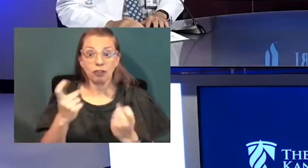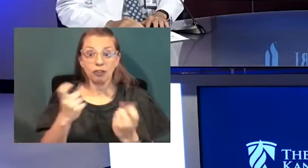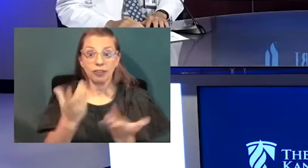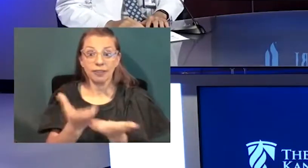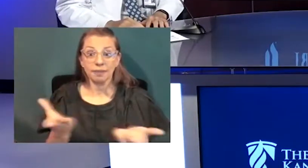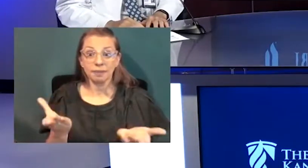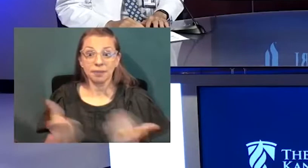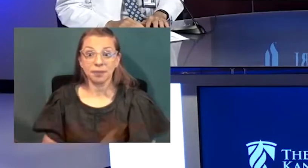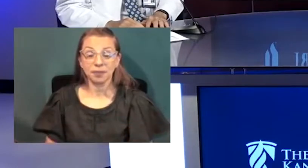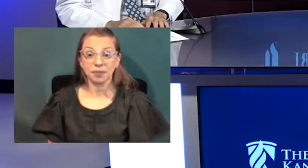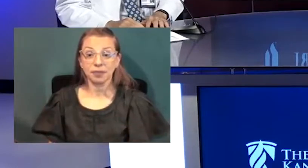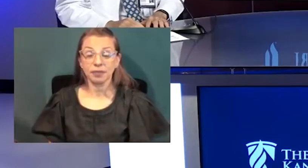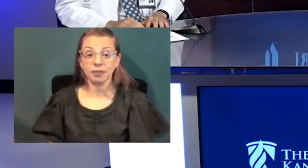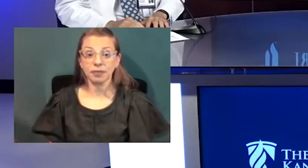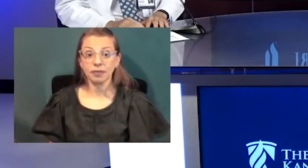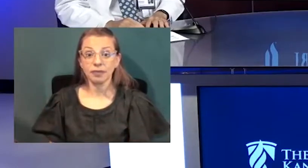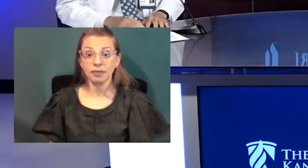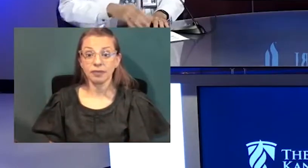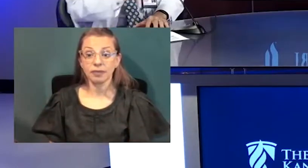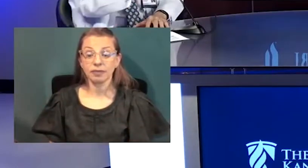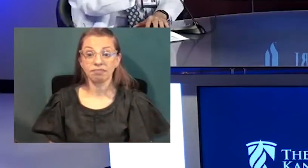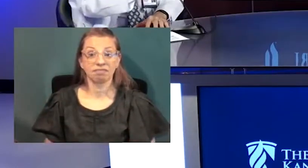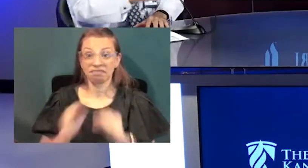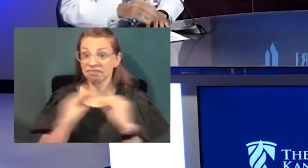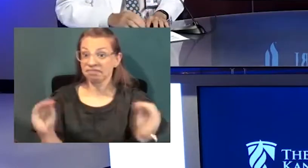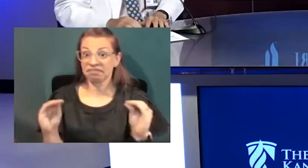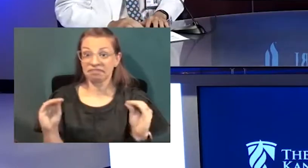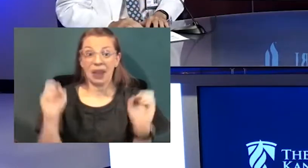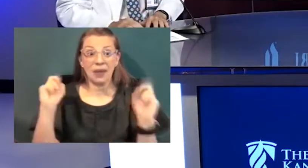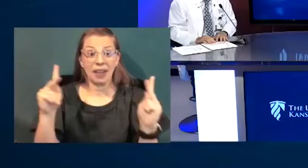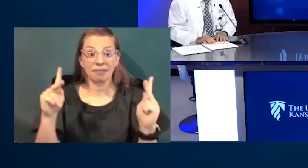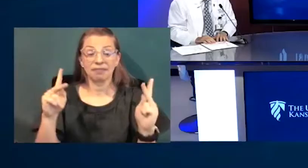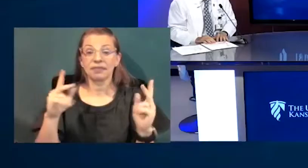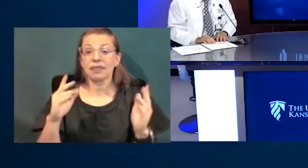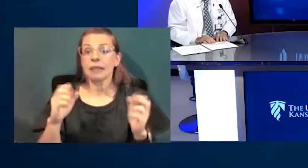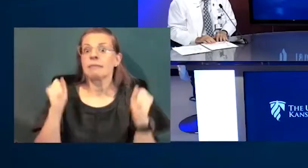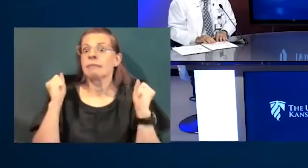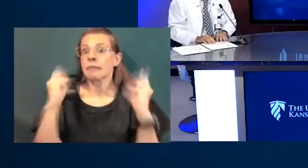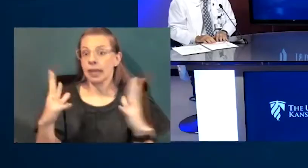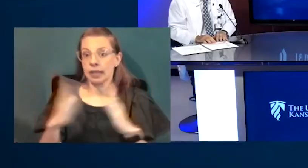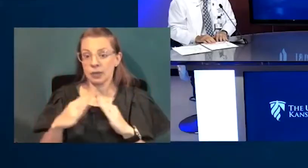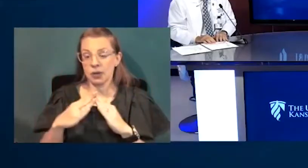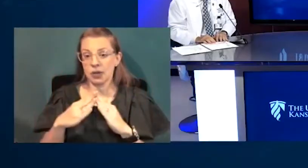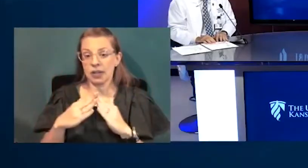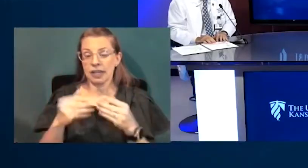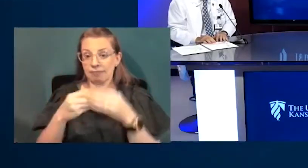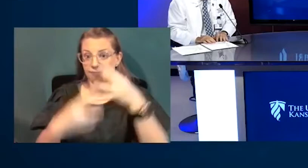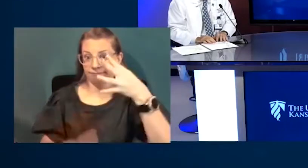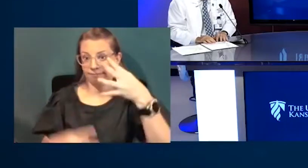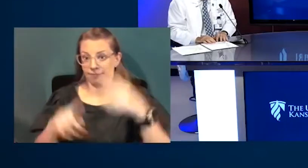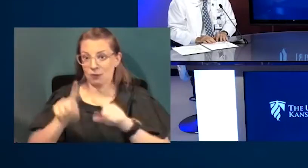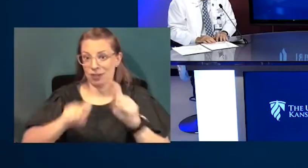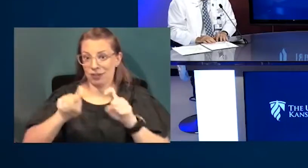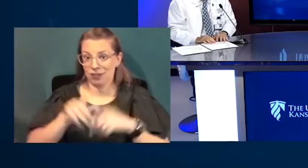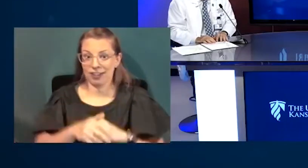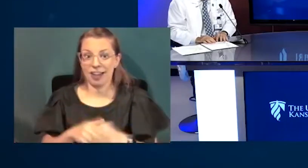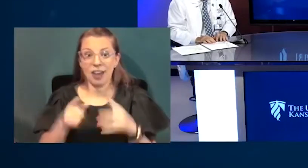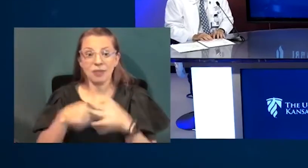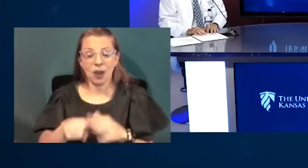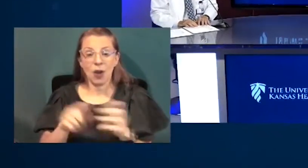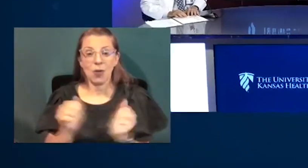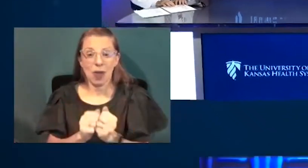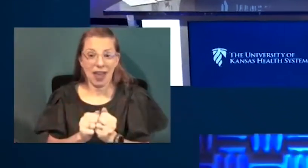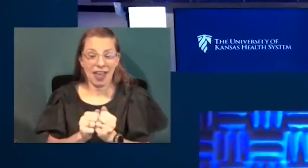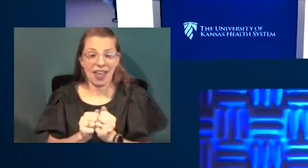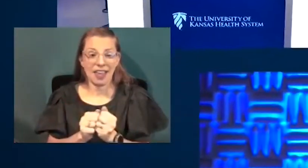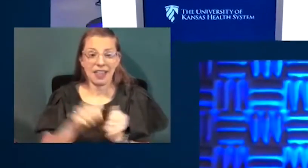I know we have a couple on there. Nope, we're good. All right, so we have a lot of community questions. I'm going to start with the ones that are kind of